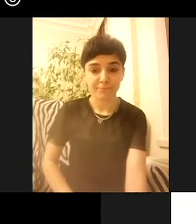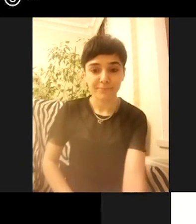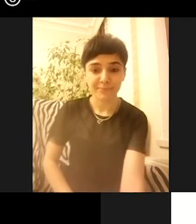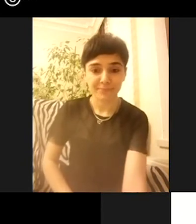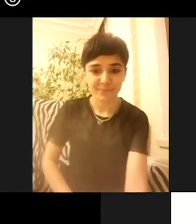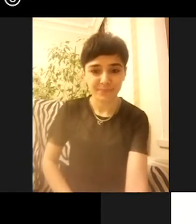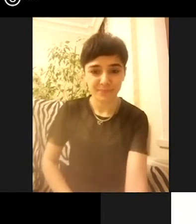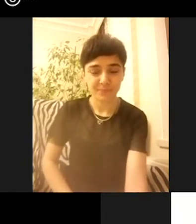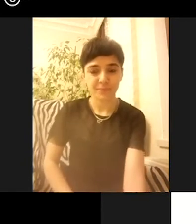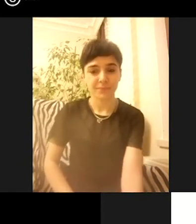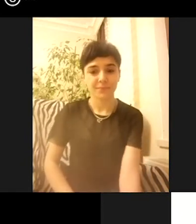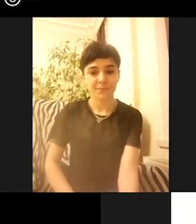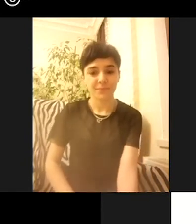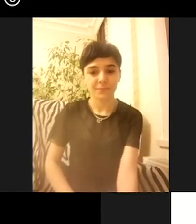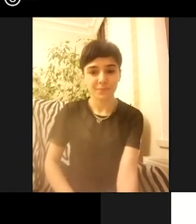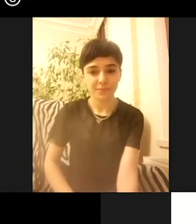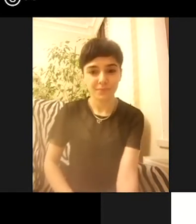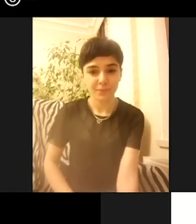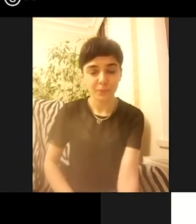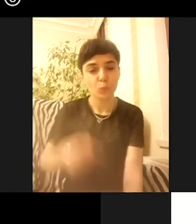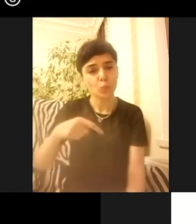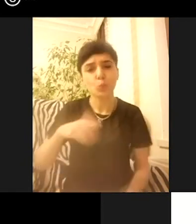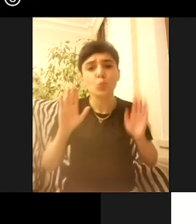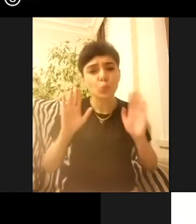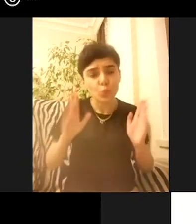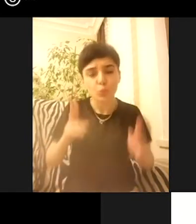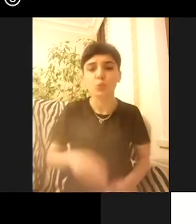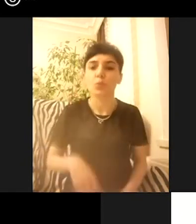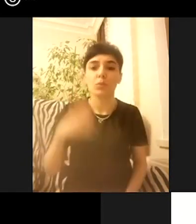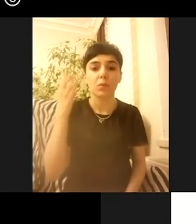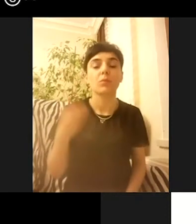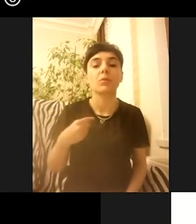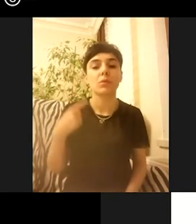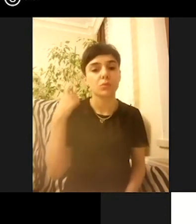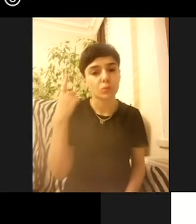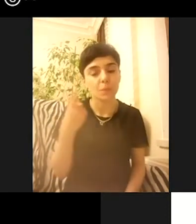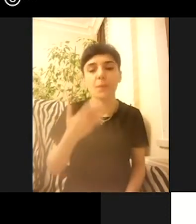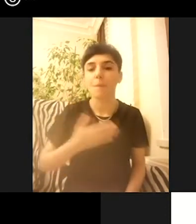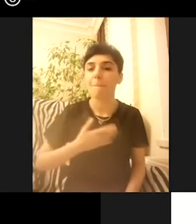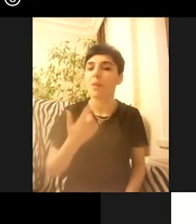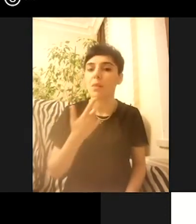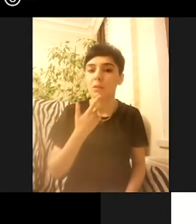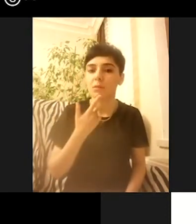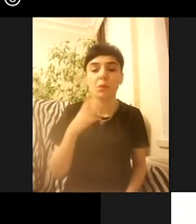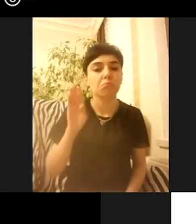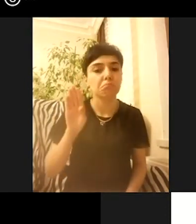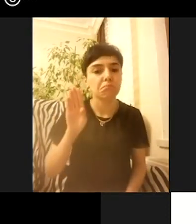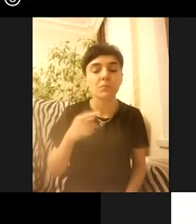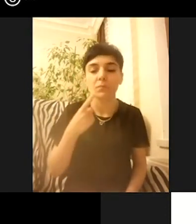myself a lesbian, then I called myself bisexual, then I called myself this. But those for me, if